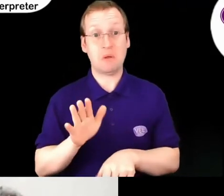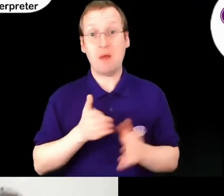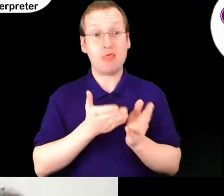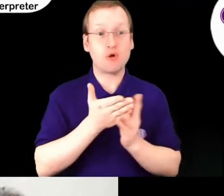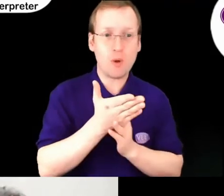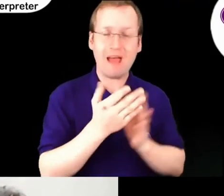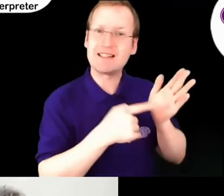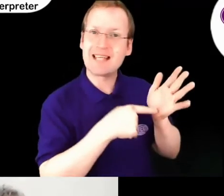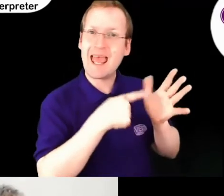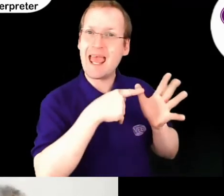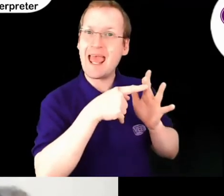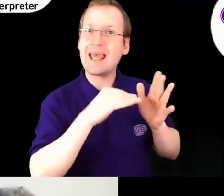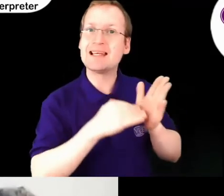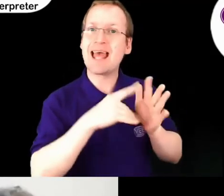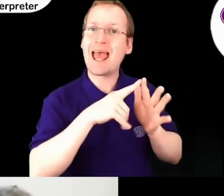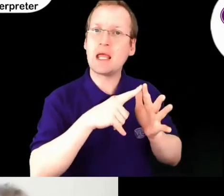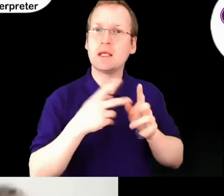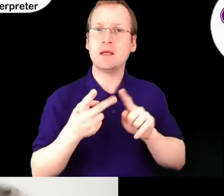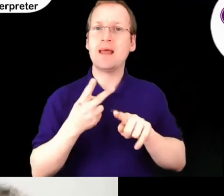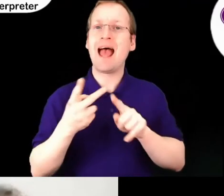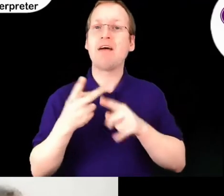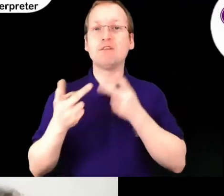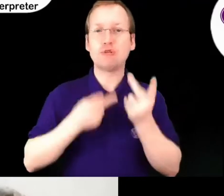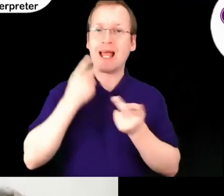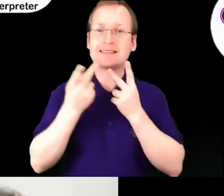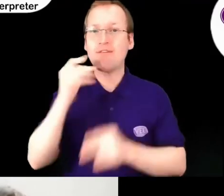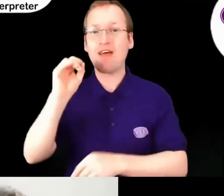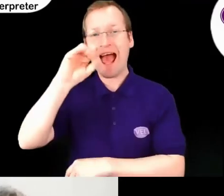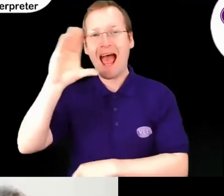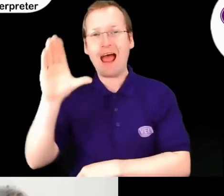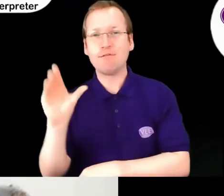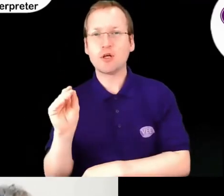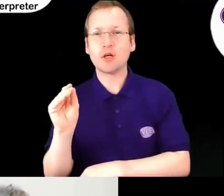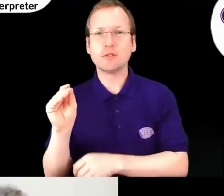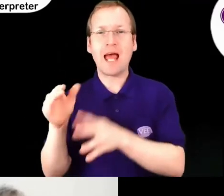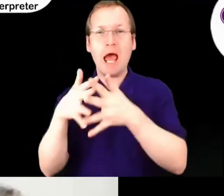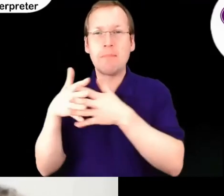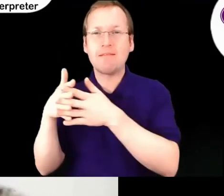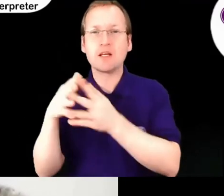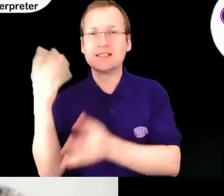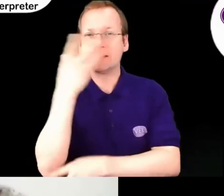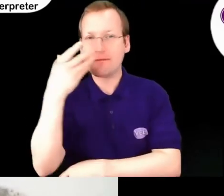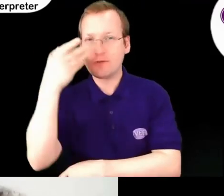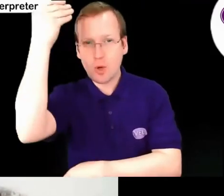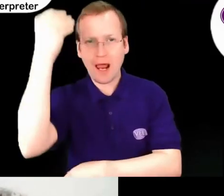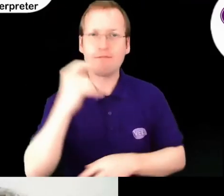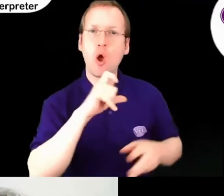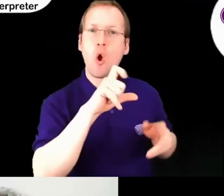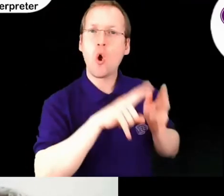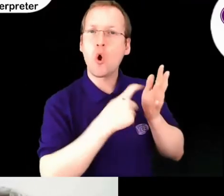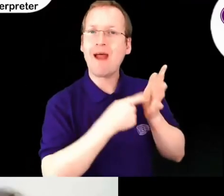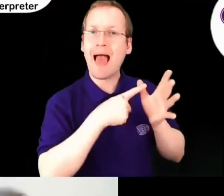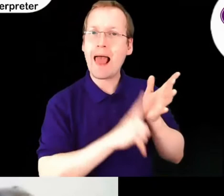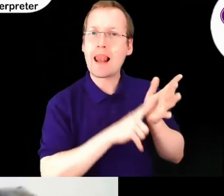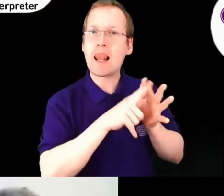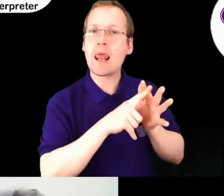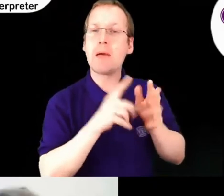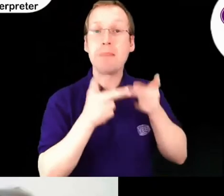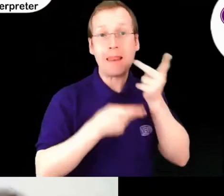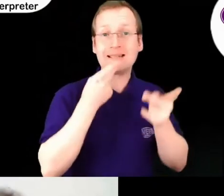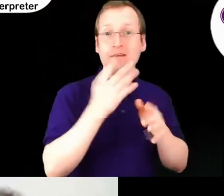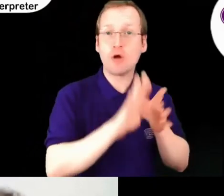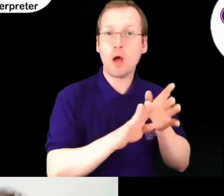Tezi chant, you have a African-American spiritual, you have a chorale melody from Germany, you